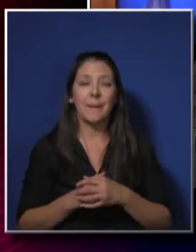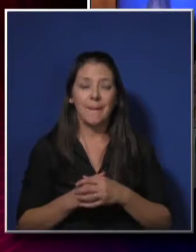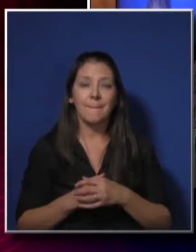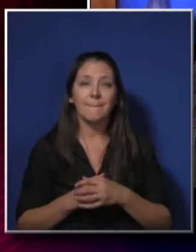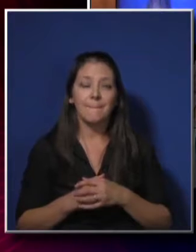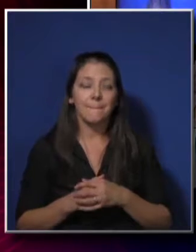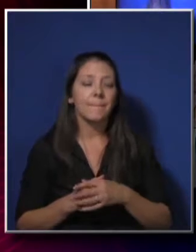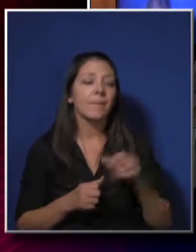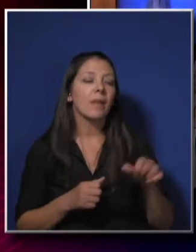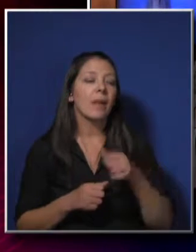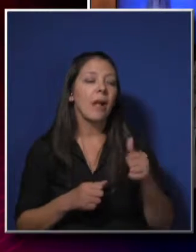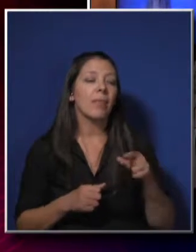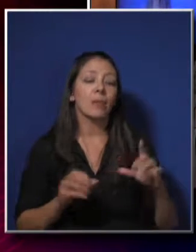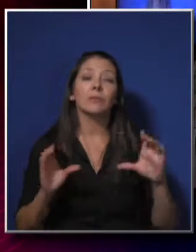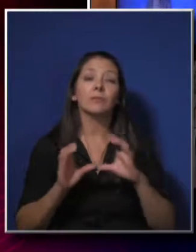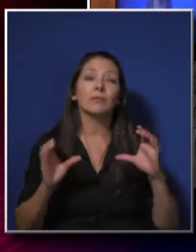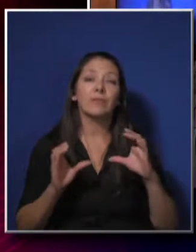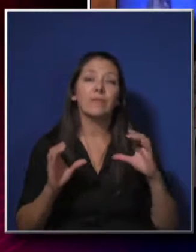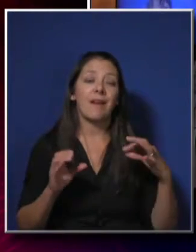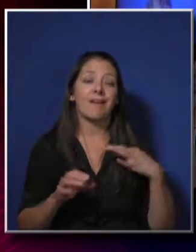Other certified staff,